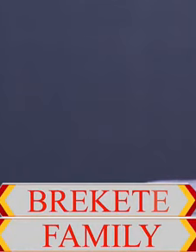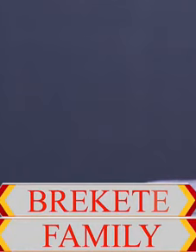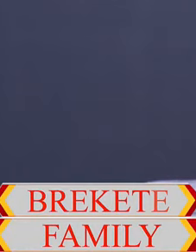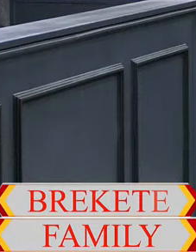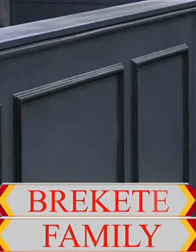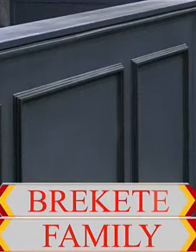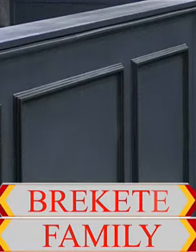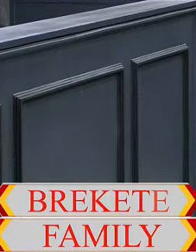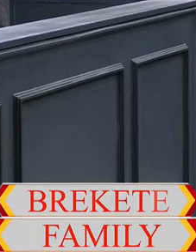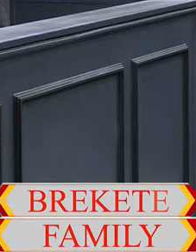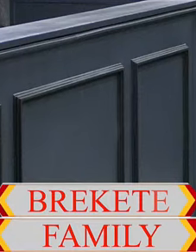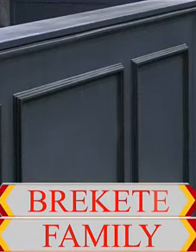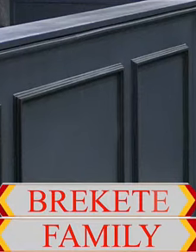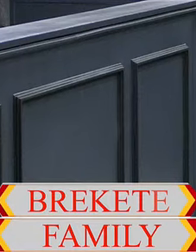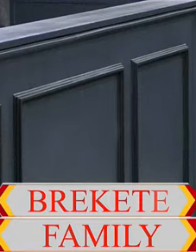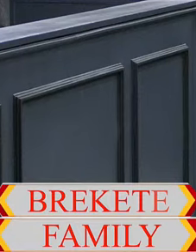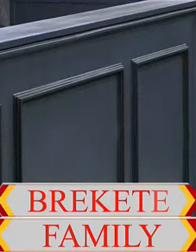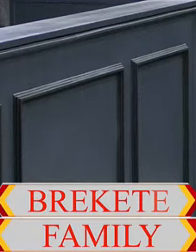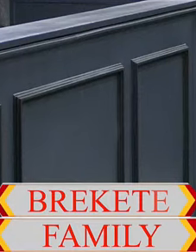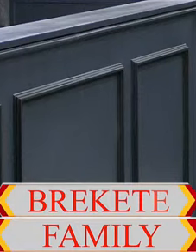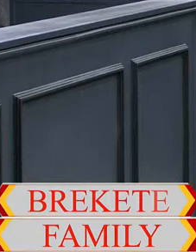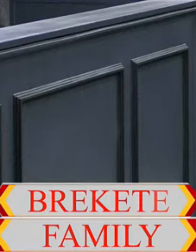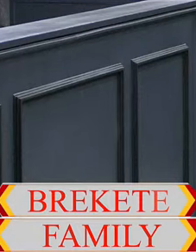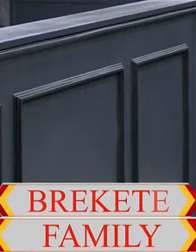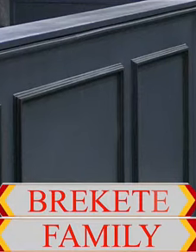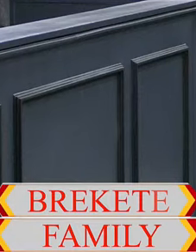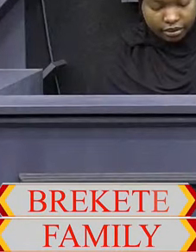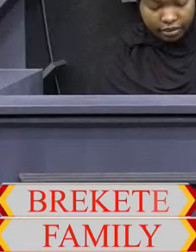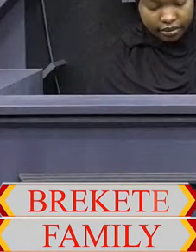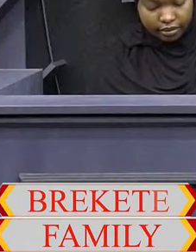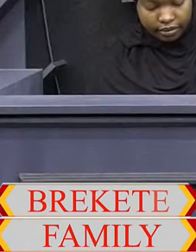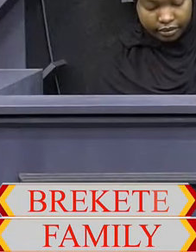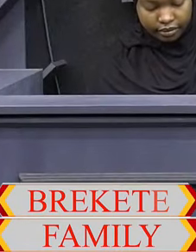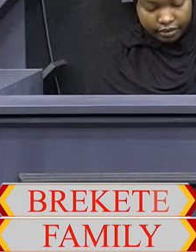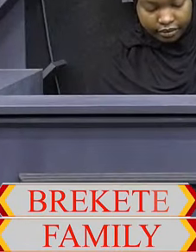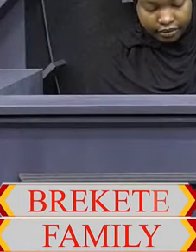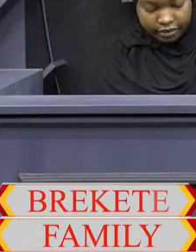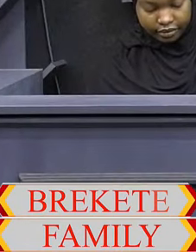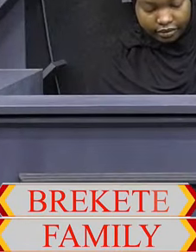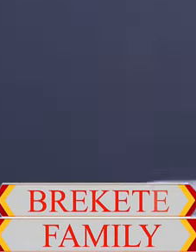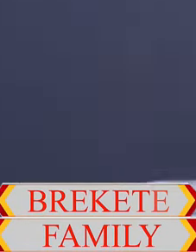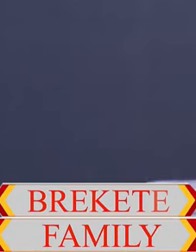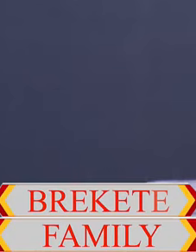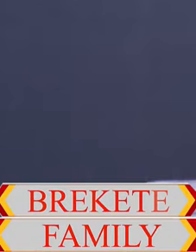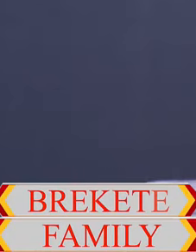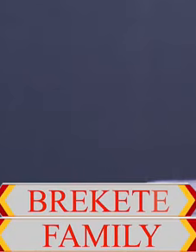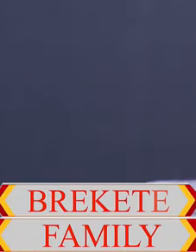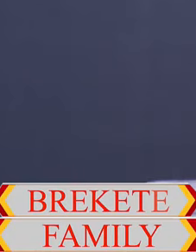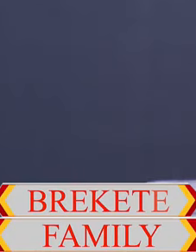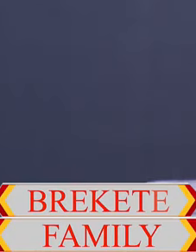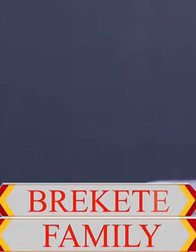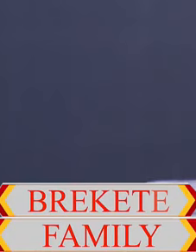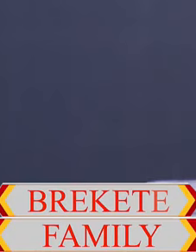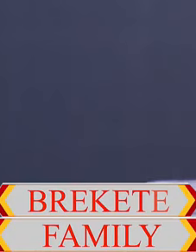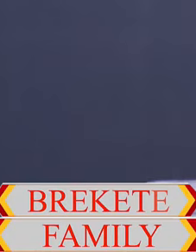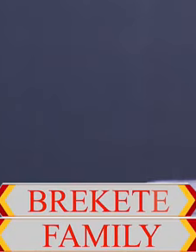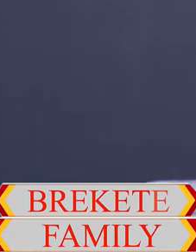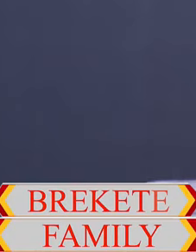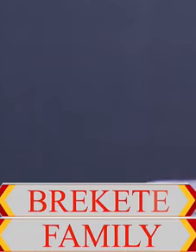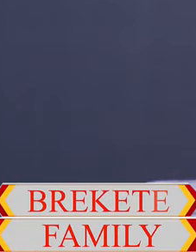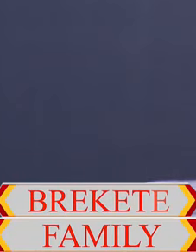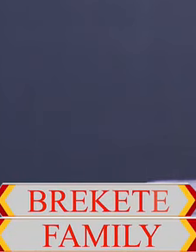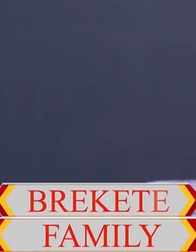Hembelembe. Lo, lo, lo, ha, he, ha.